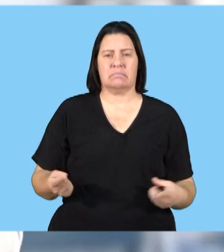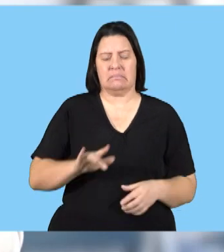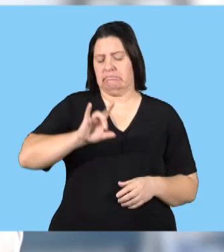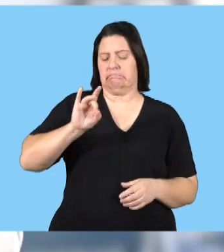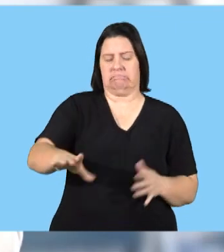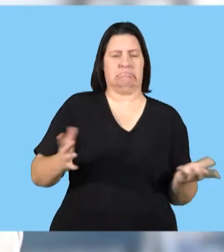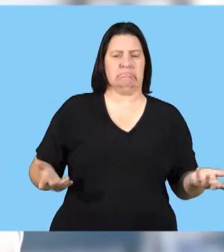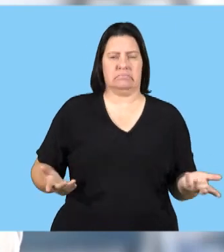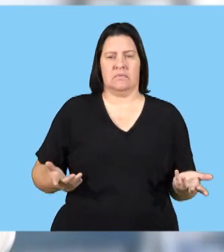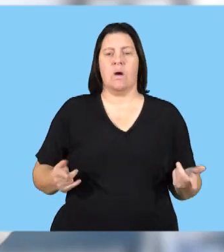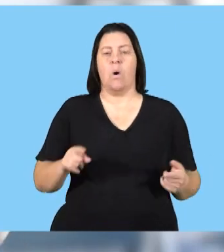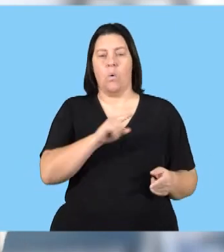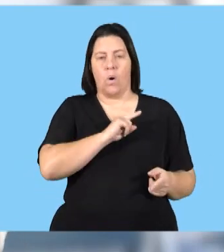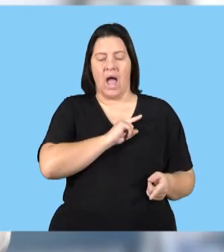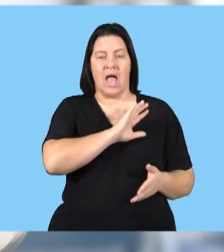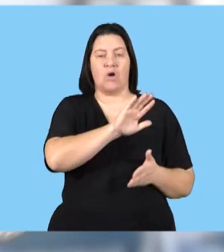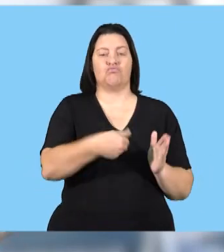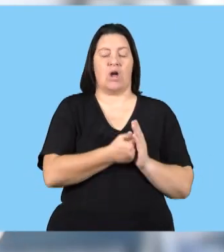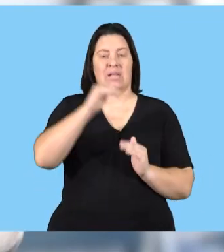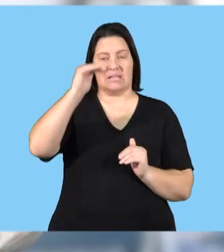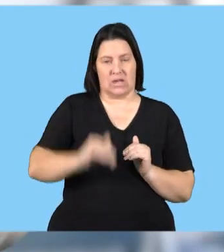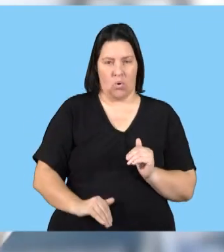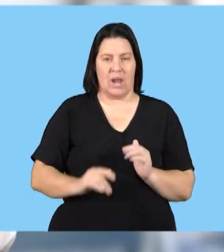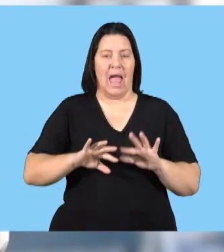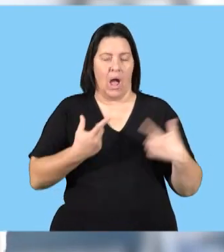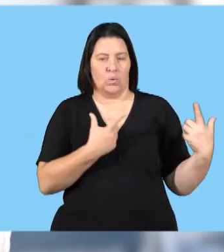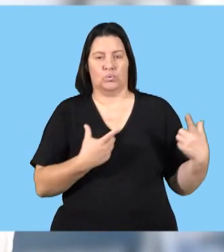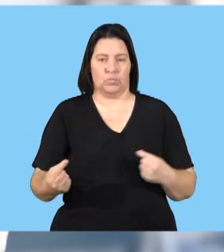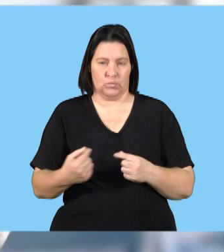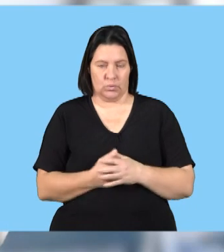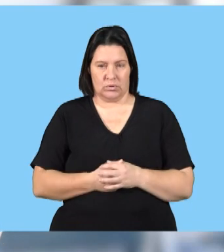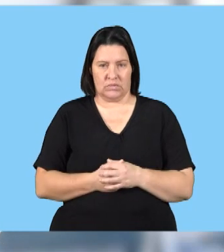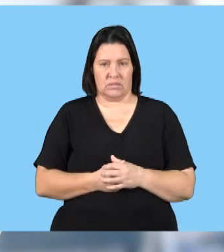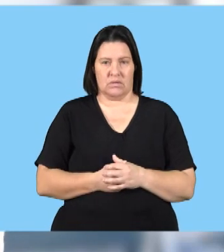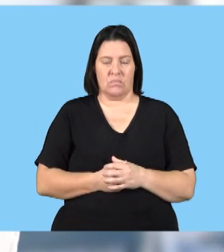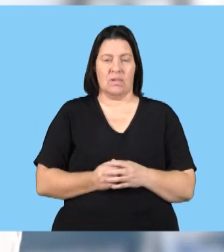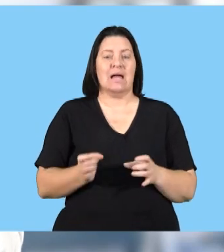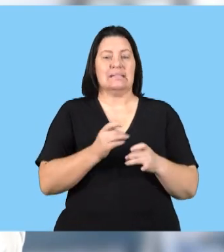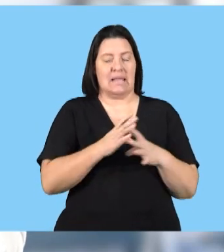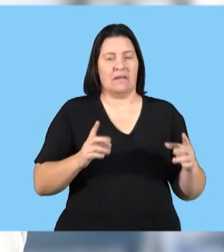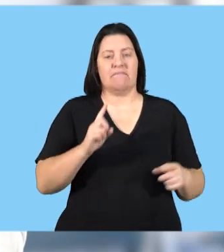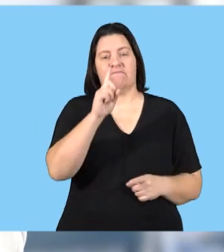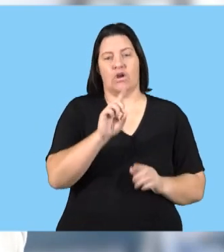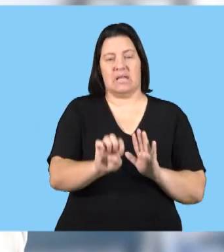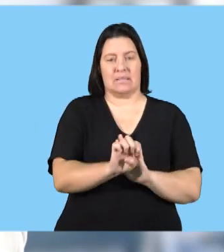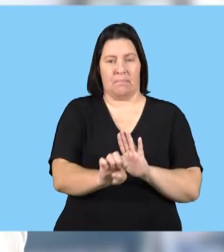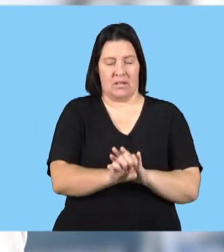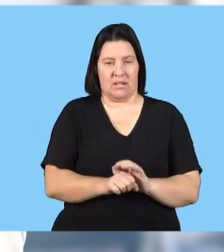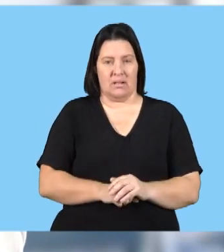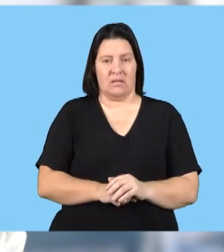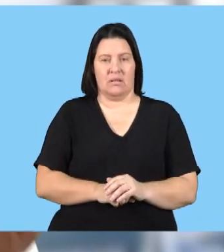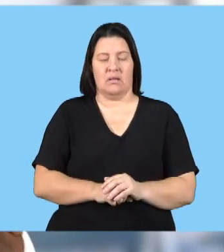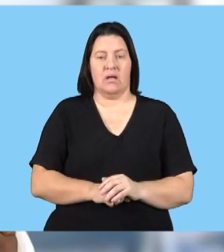considered, meaning that the rounding down is how it is done. I'm going to start with the first examples,